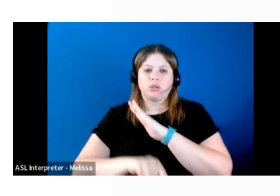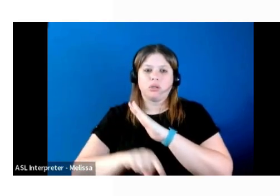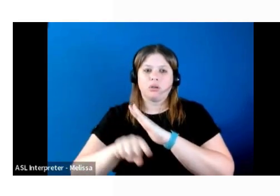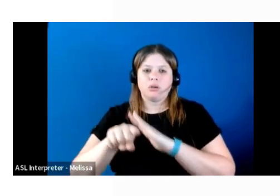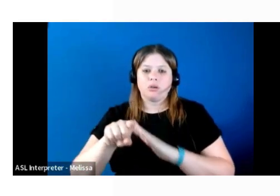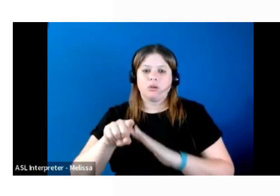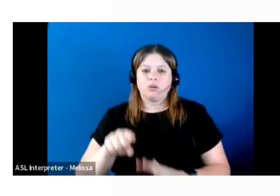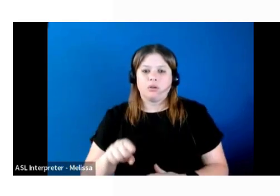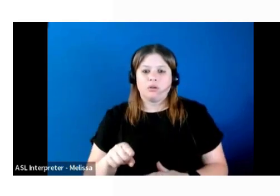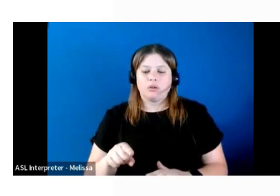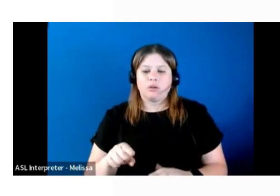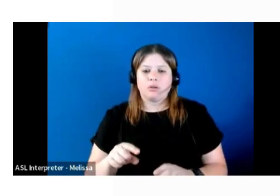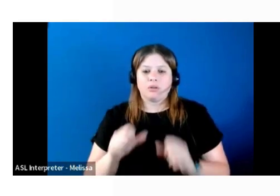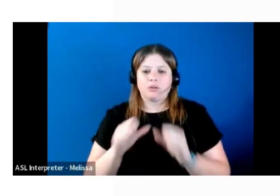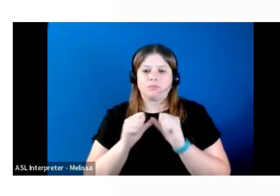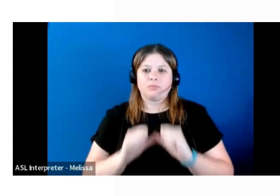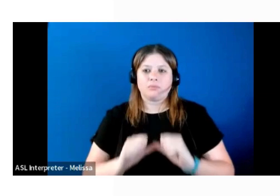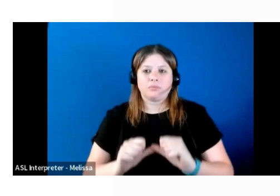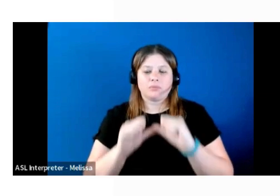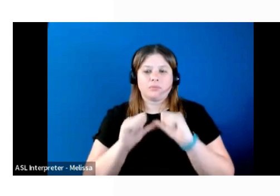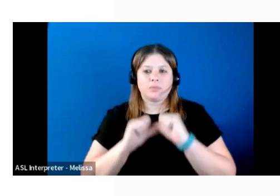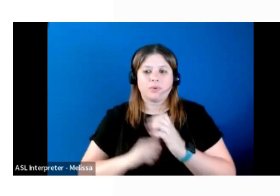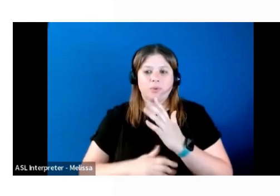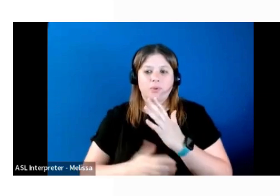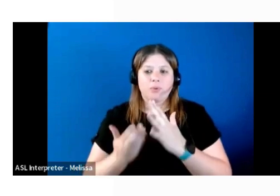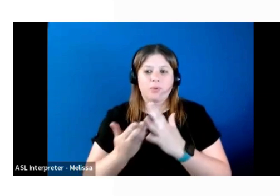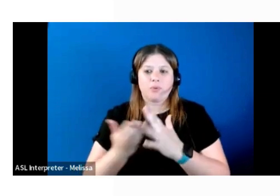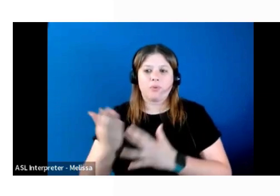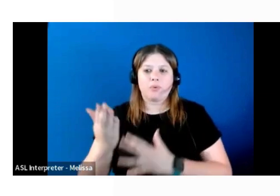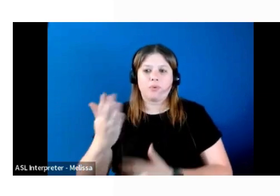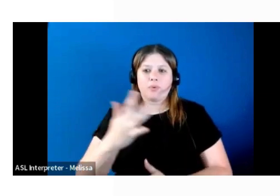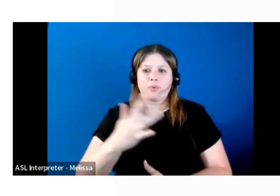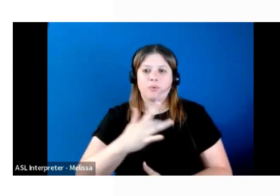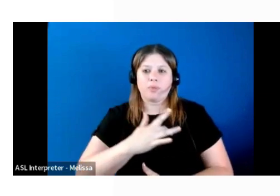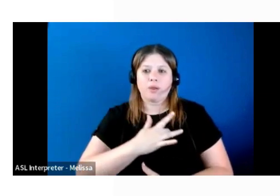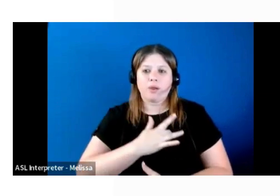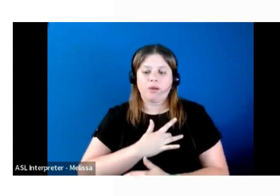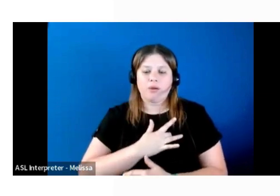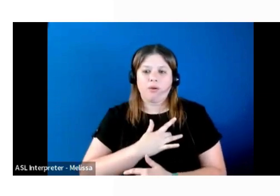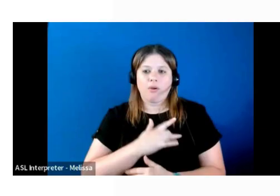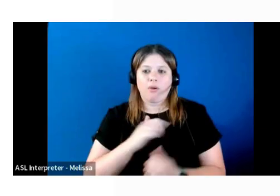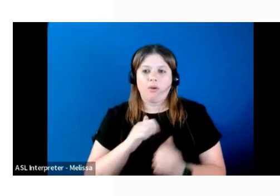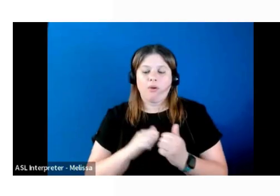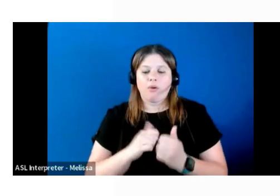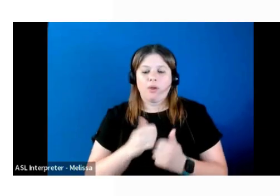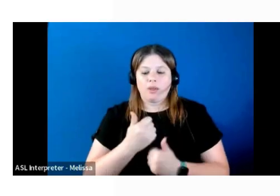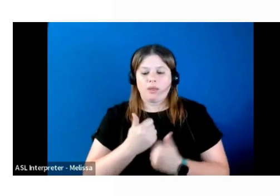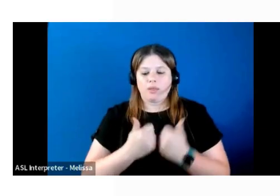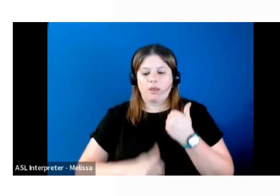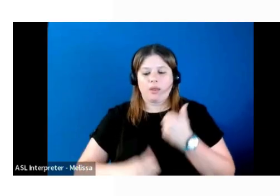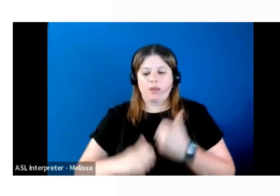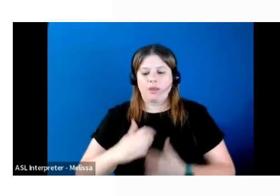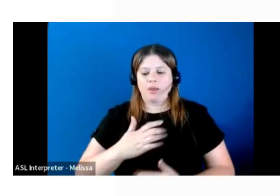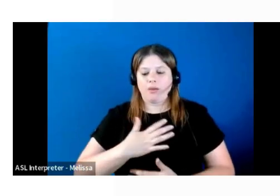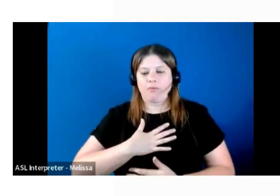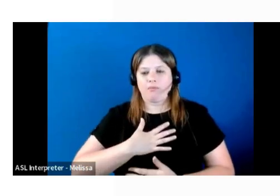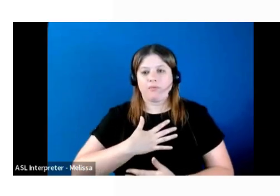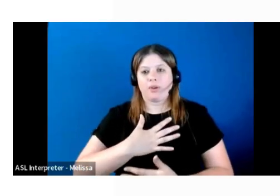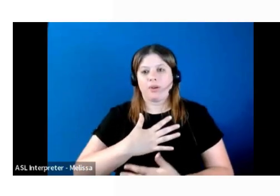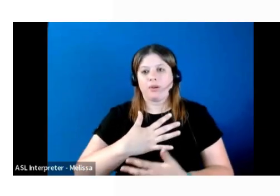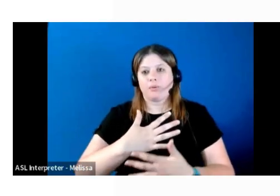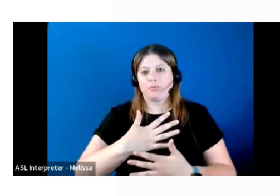anchoring you through the hurt. With every breath lengthen